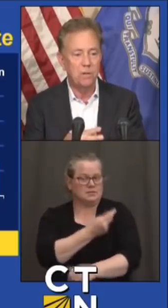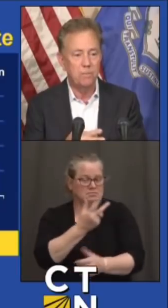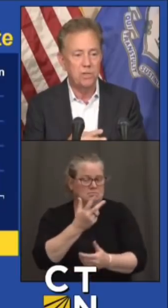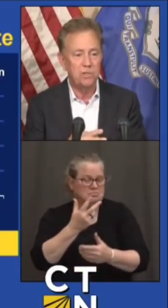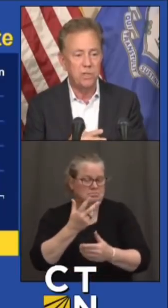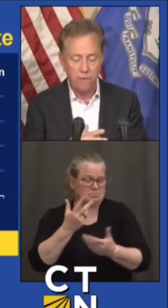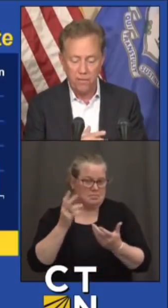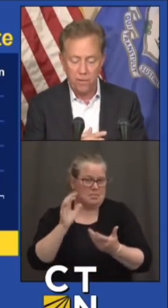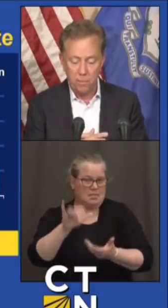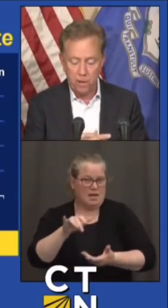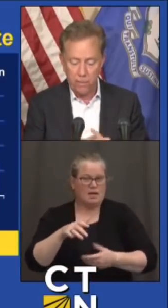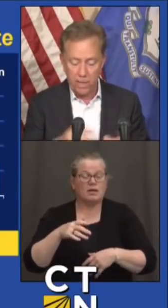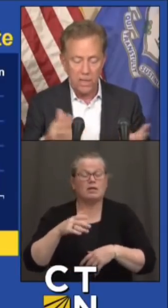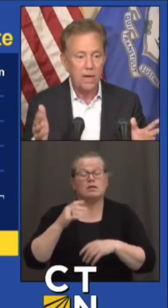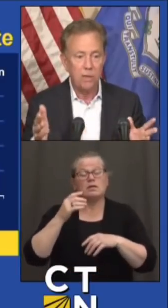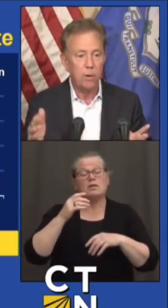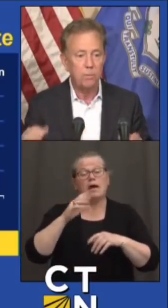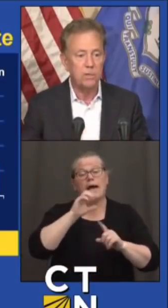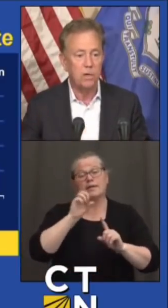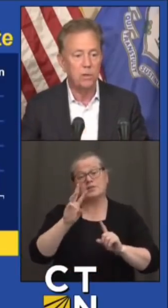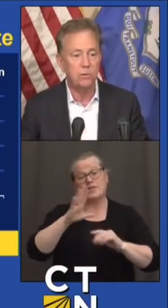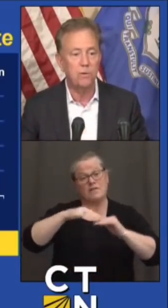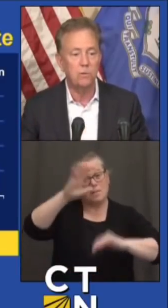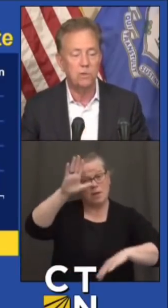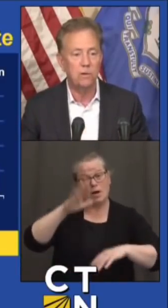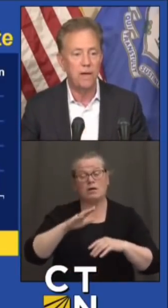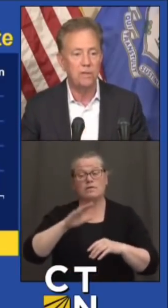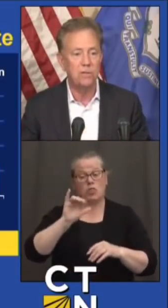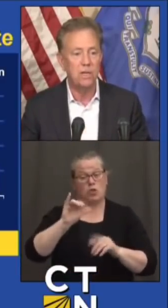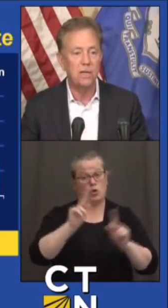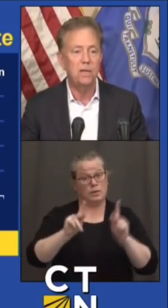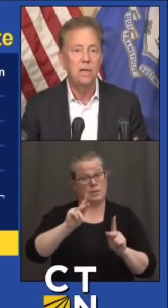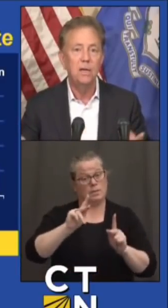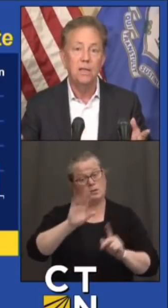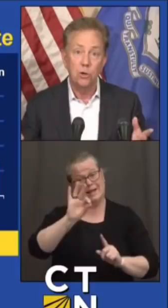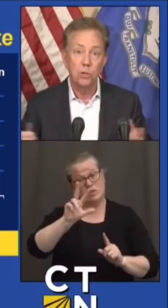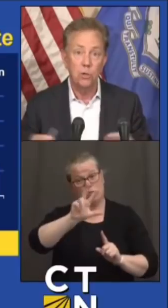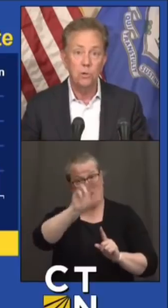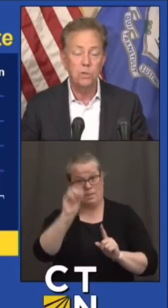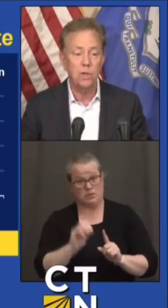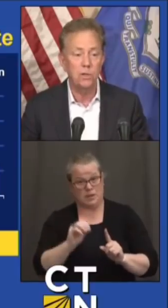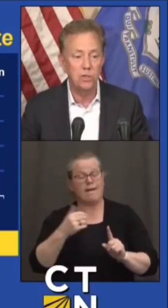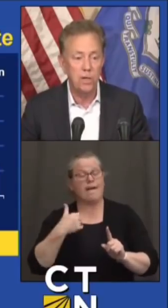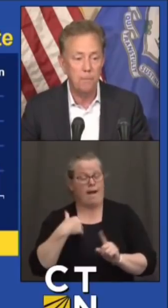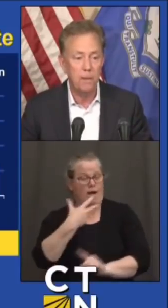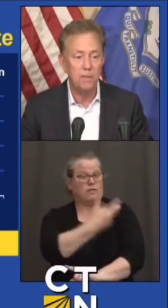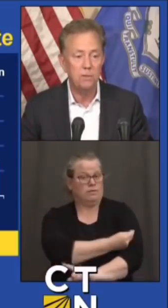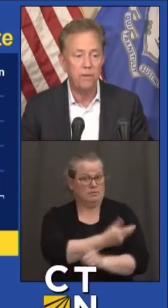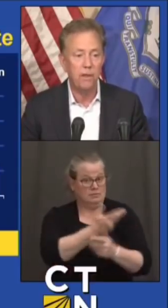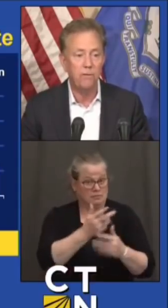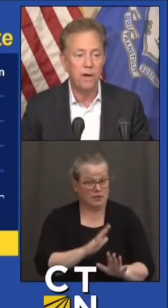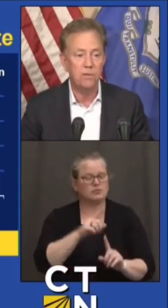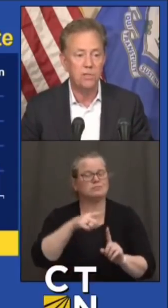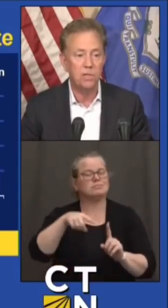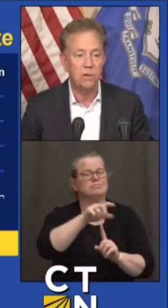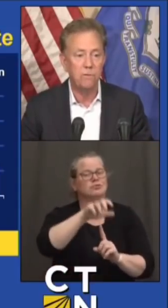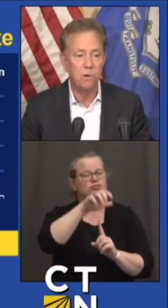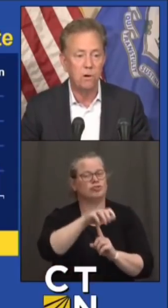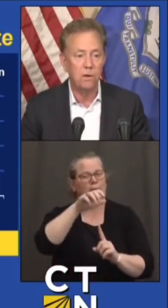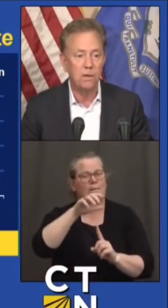is 65 and above. We got 93% of those folks vaccinated. Good news, they're the champions, 55